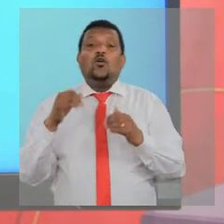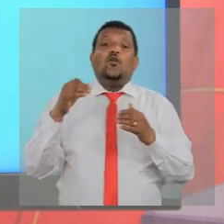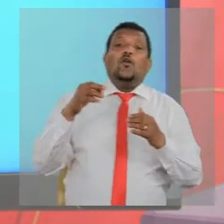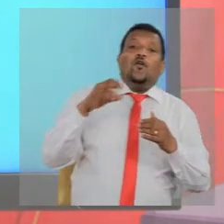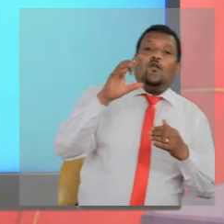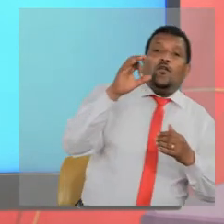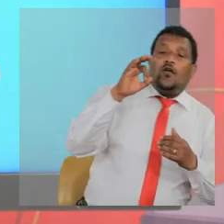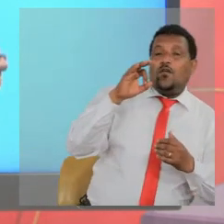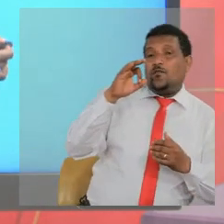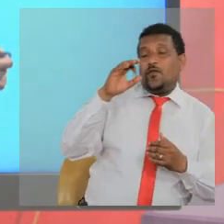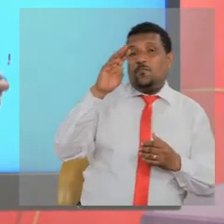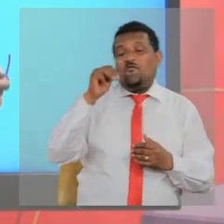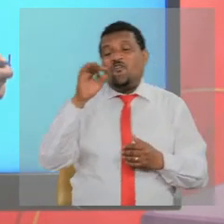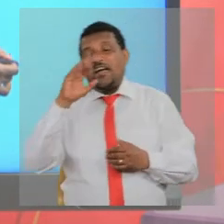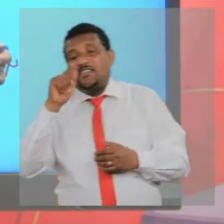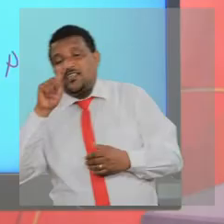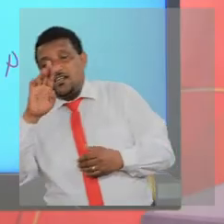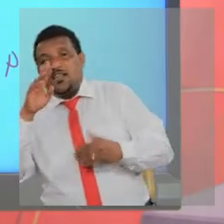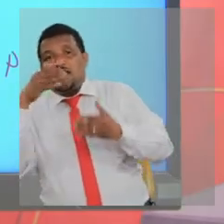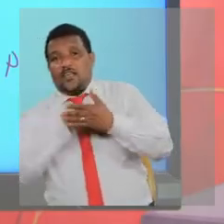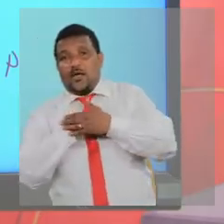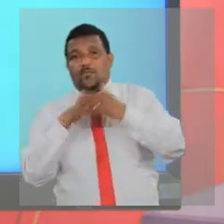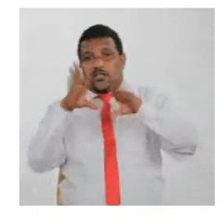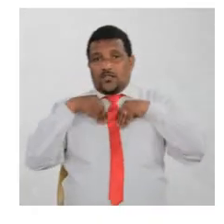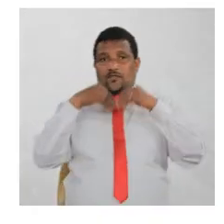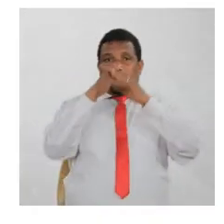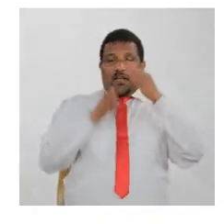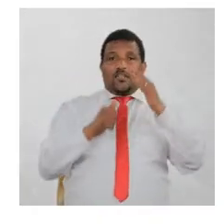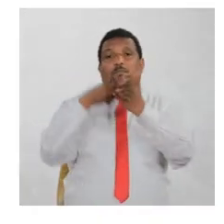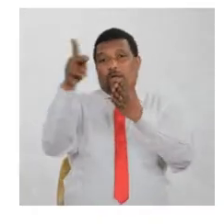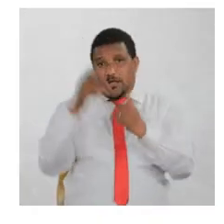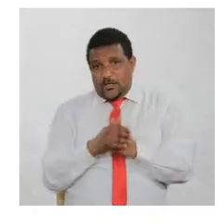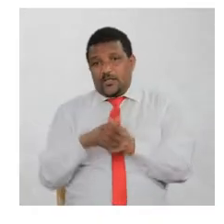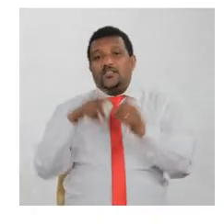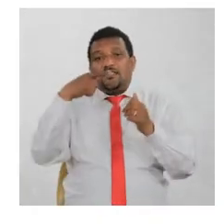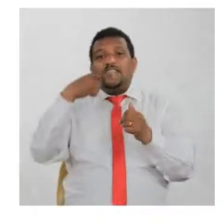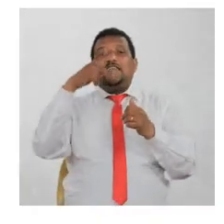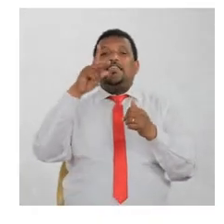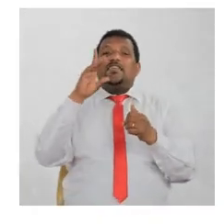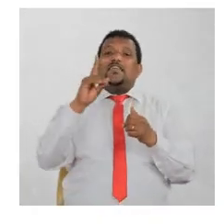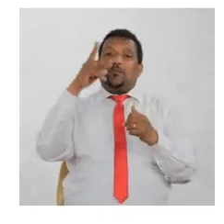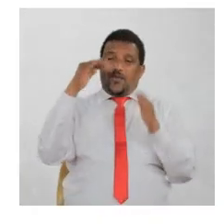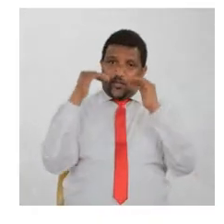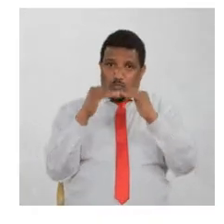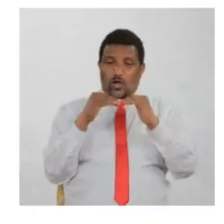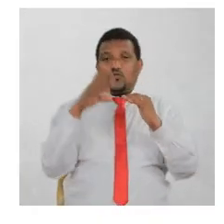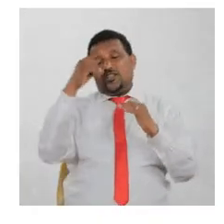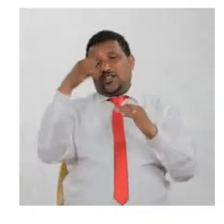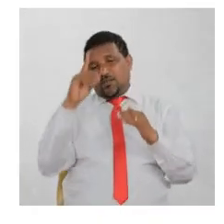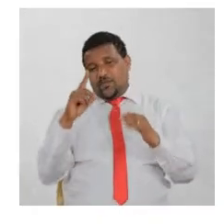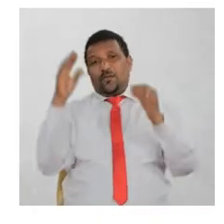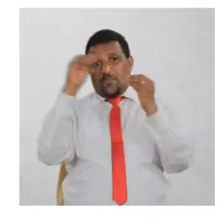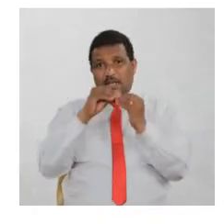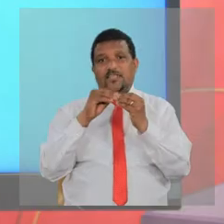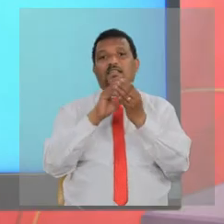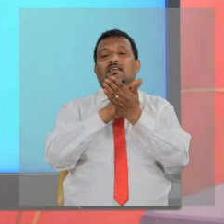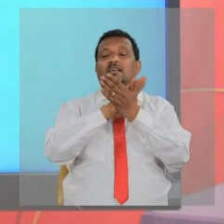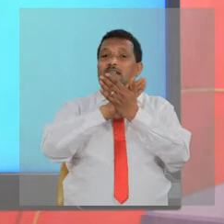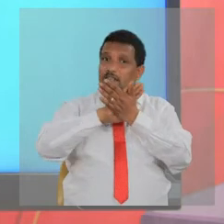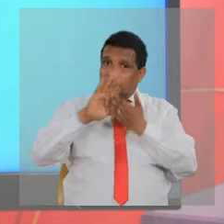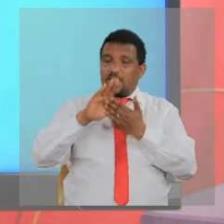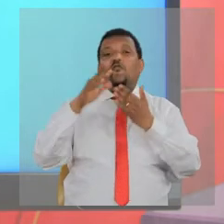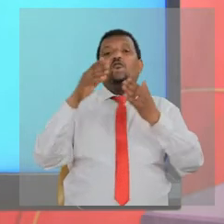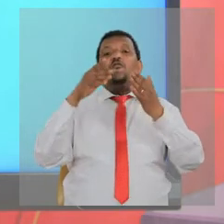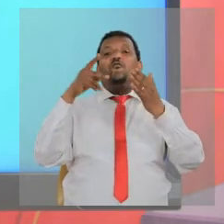factor income received minus the factor income paid. So GDP is equal to GDP plus net factor income.